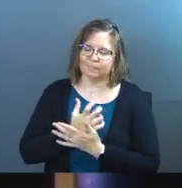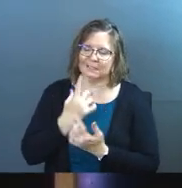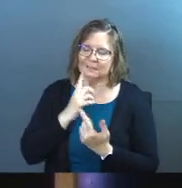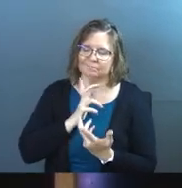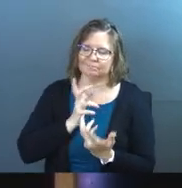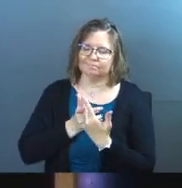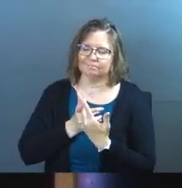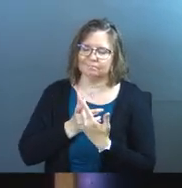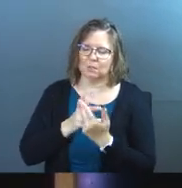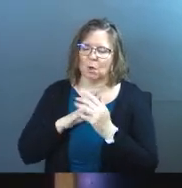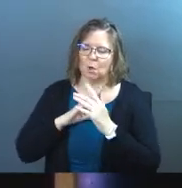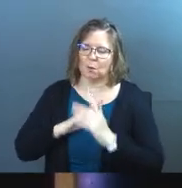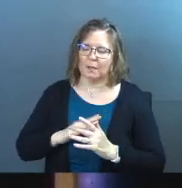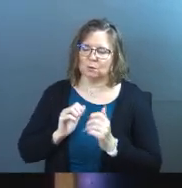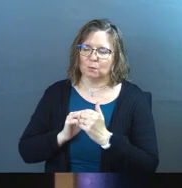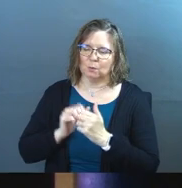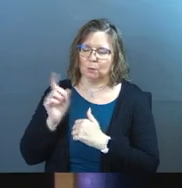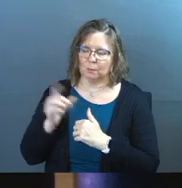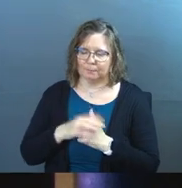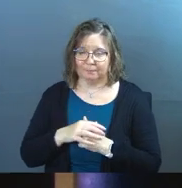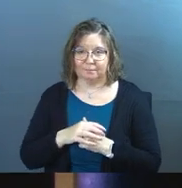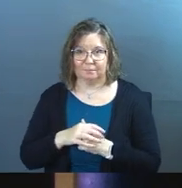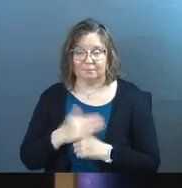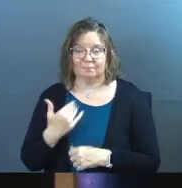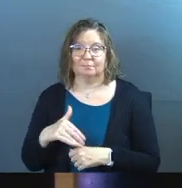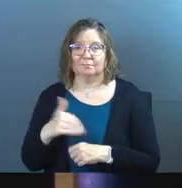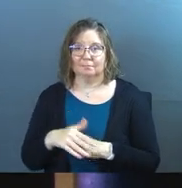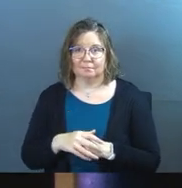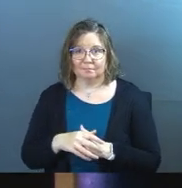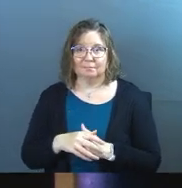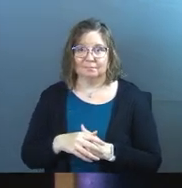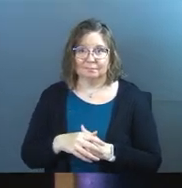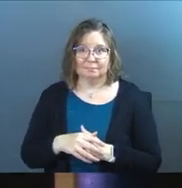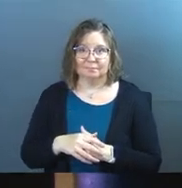they find our rest in you." Isn't that profound?